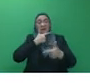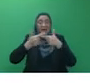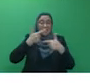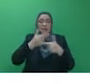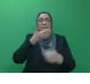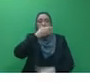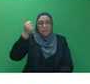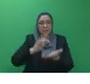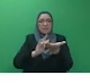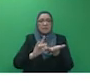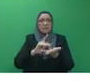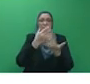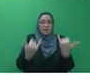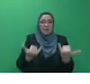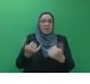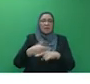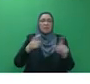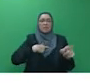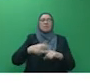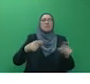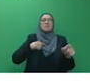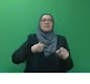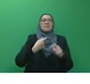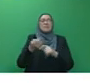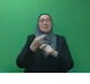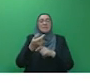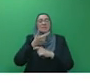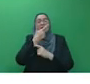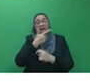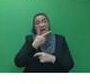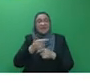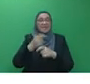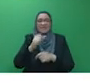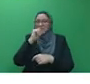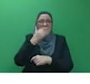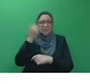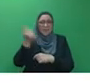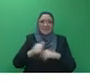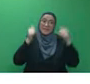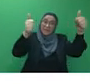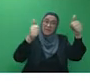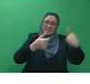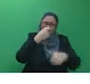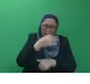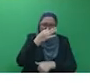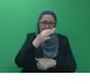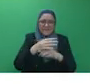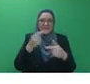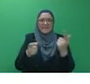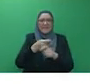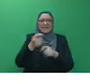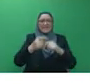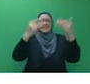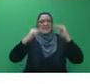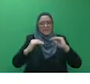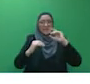is the second most effective way to spread the virus Paul like first is sneezing second is laughter so let's just say the stand-up comedy